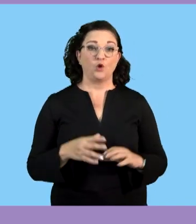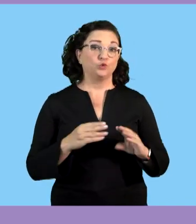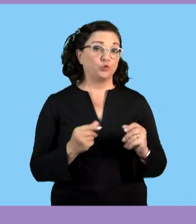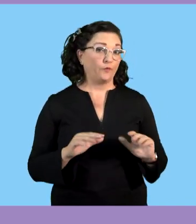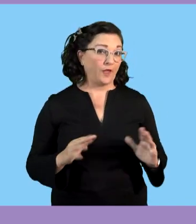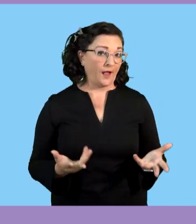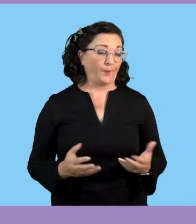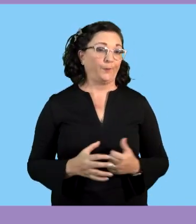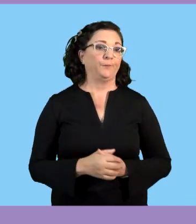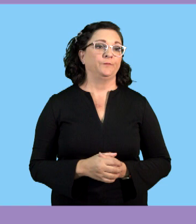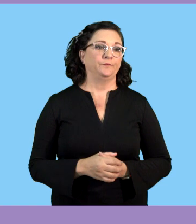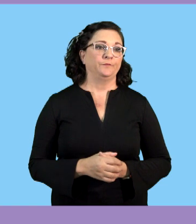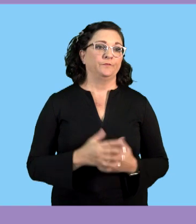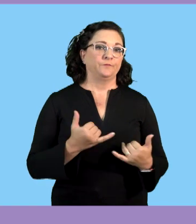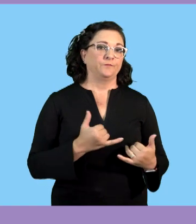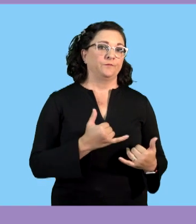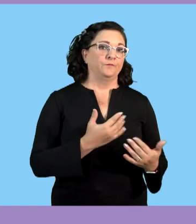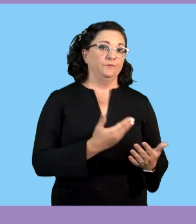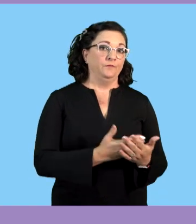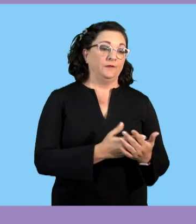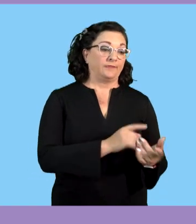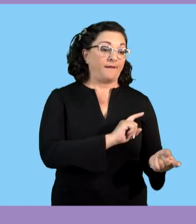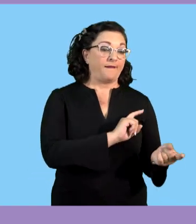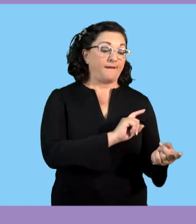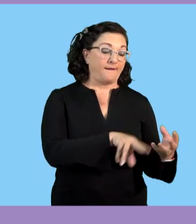to solve that? By using the additive